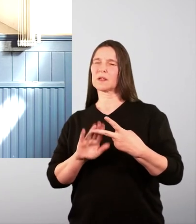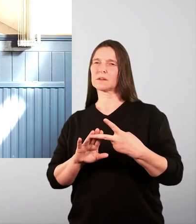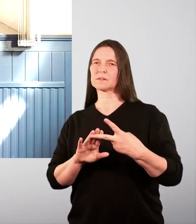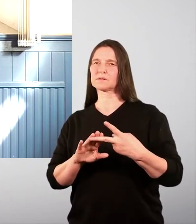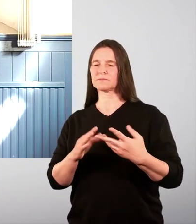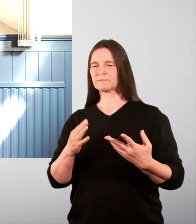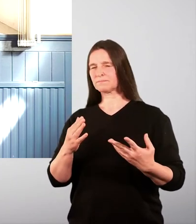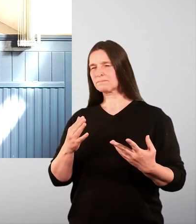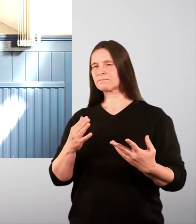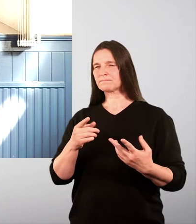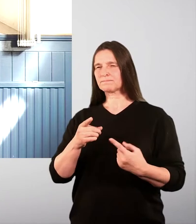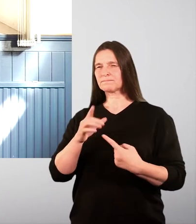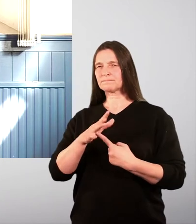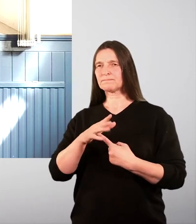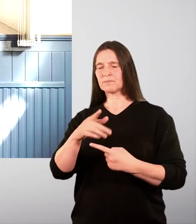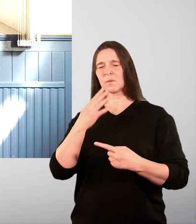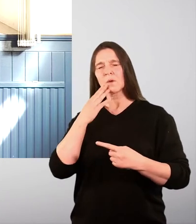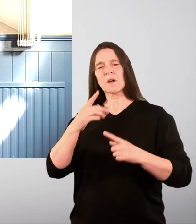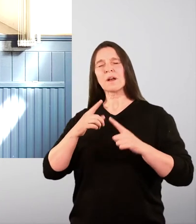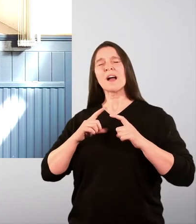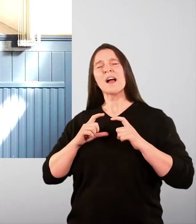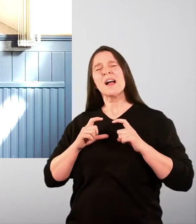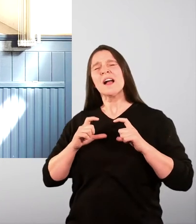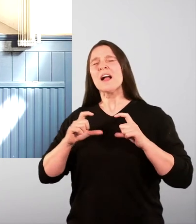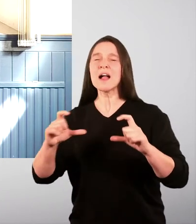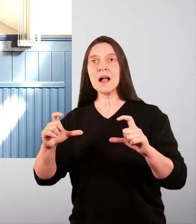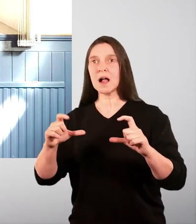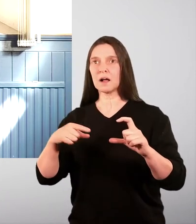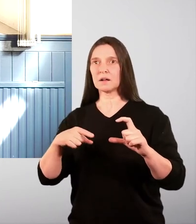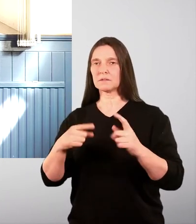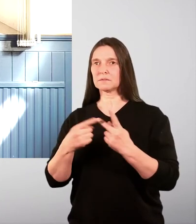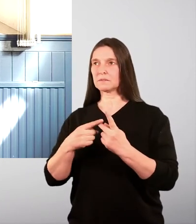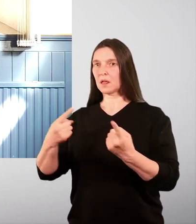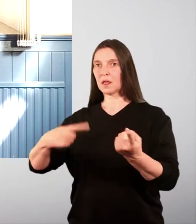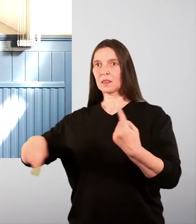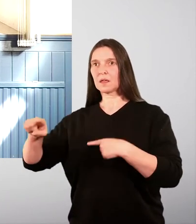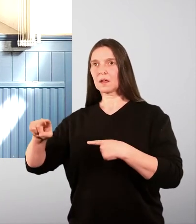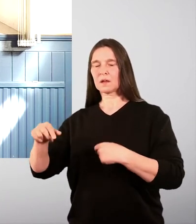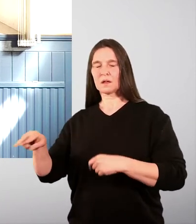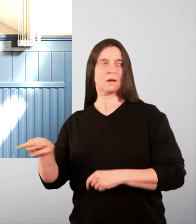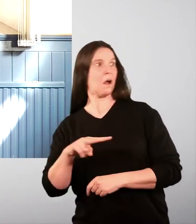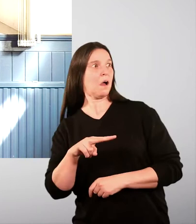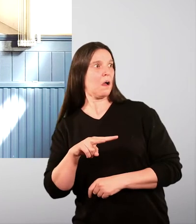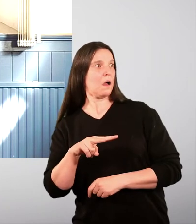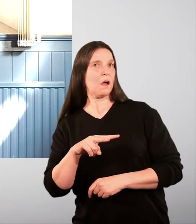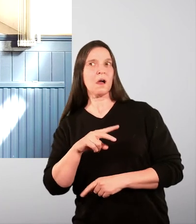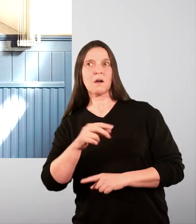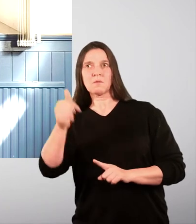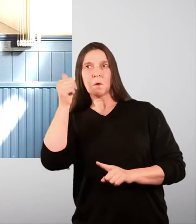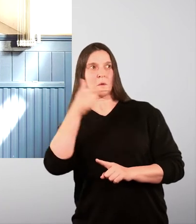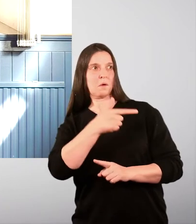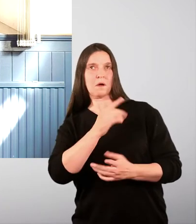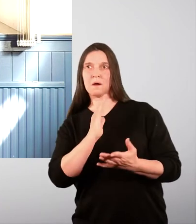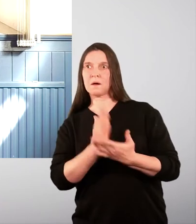them. So if they can turn around now, rather than when a scuffle starts, they will see that you've shouted "Get back," and they'll see the person attacking